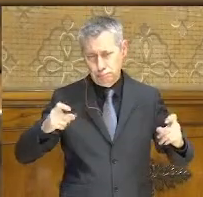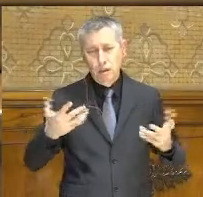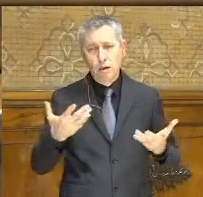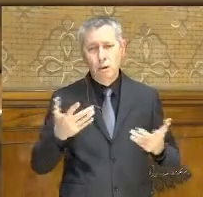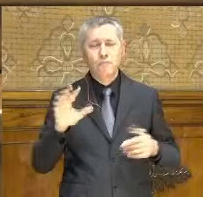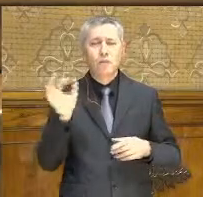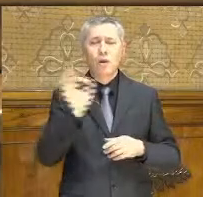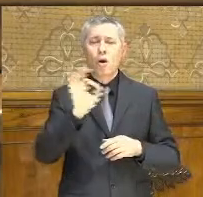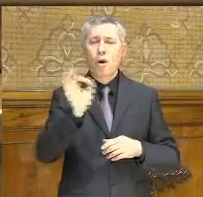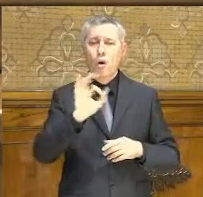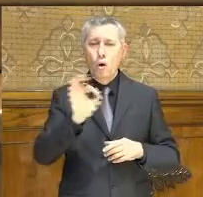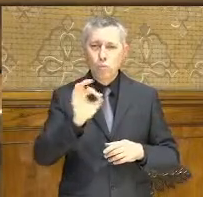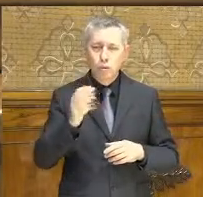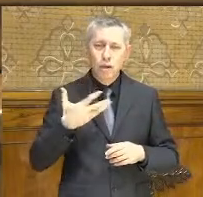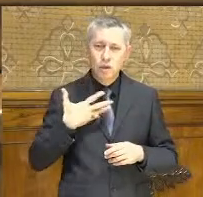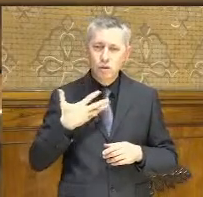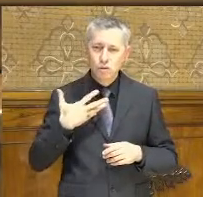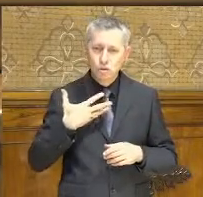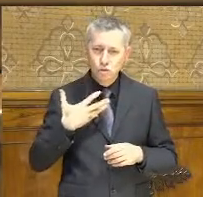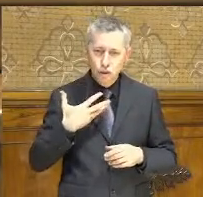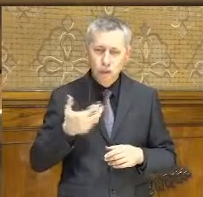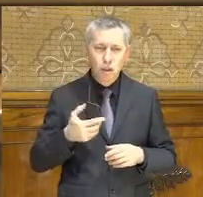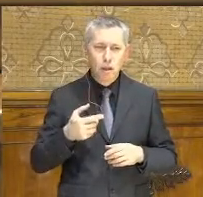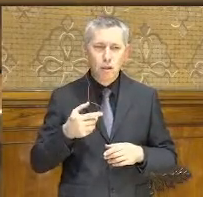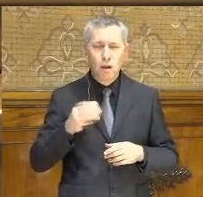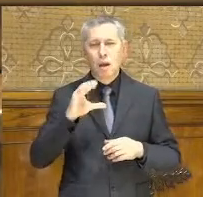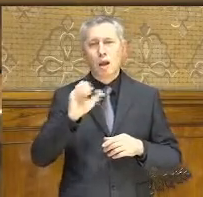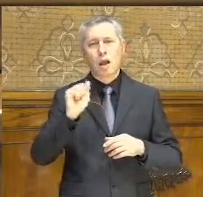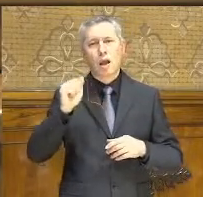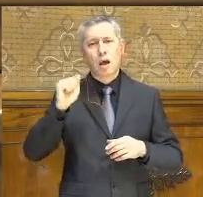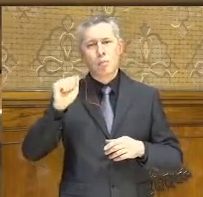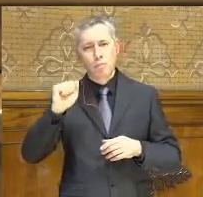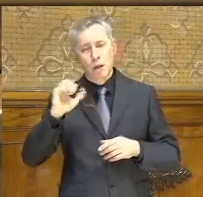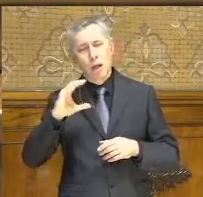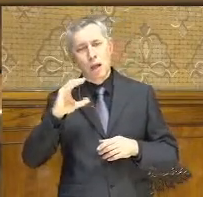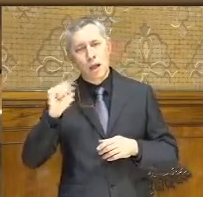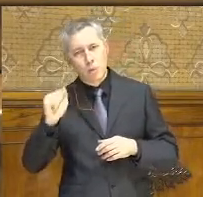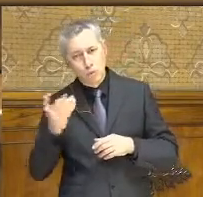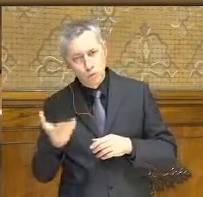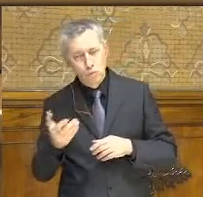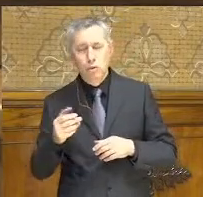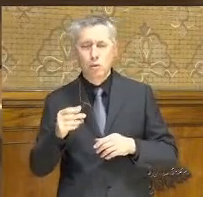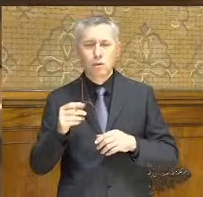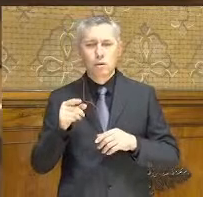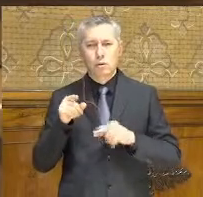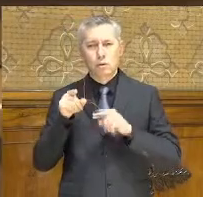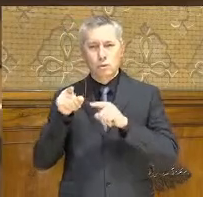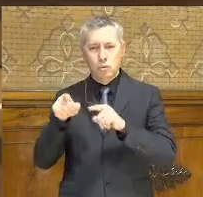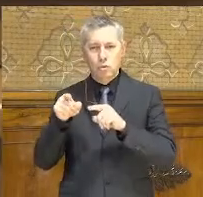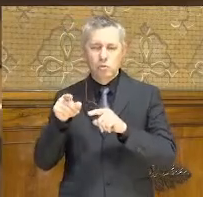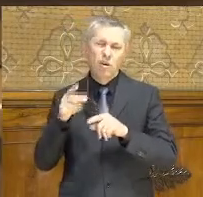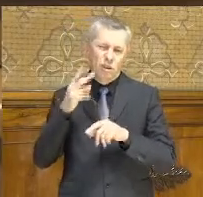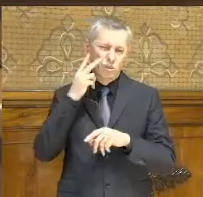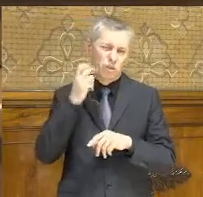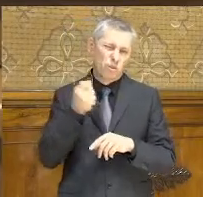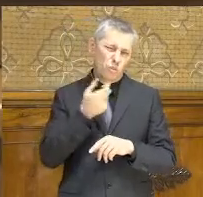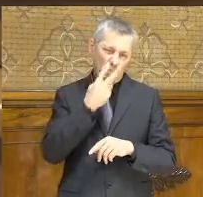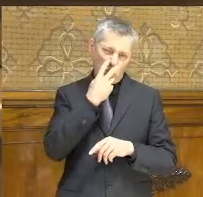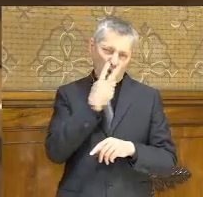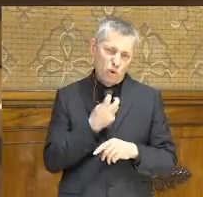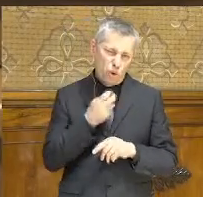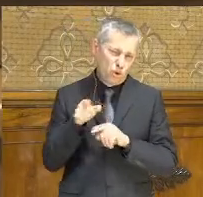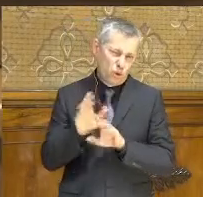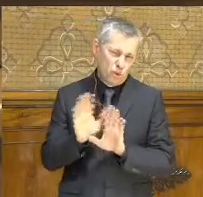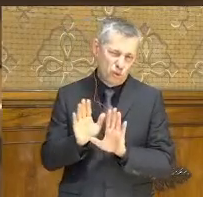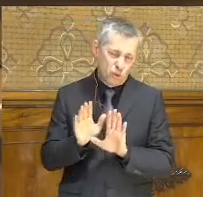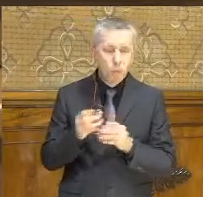endless essays on Camus, you know. And I just thought, that is so boring. That's what they did. Why? Because they were trying